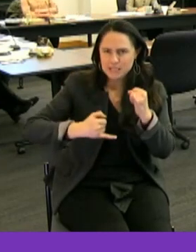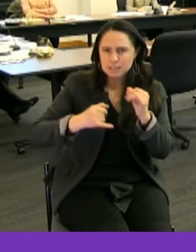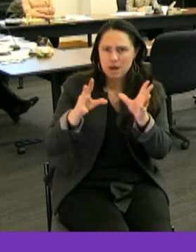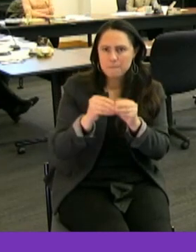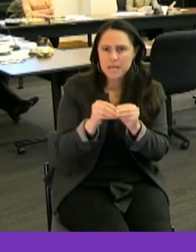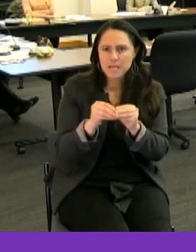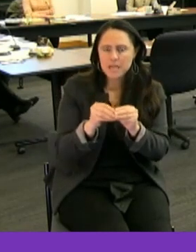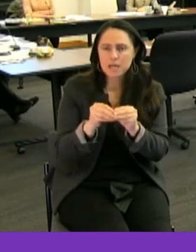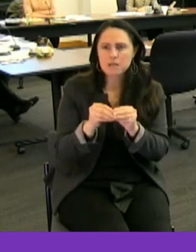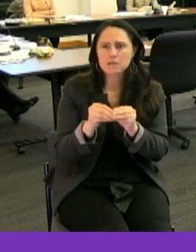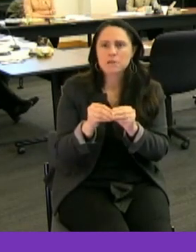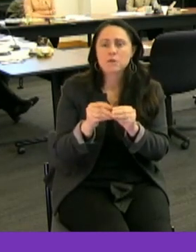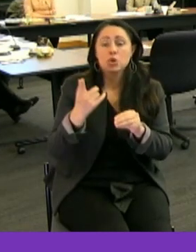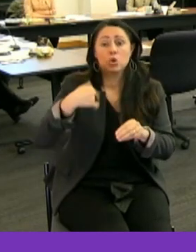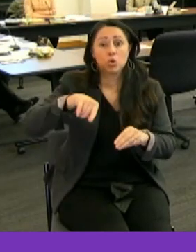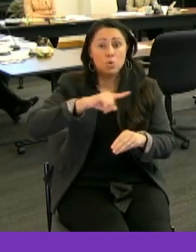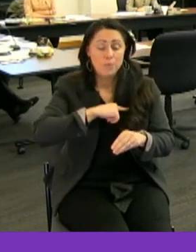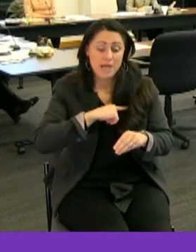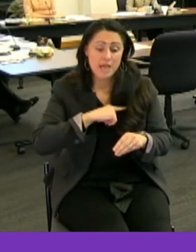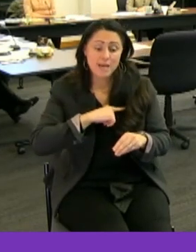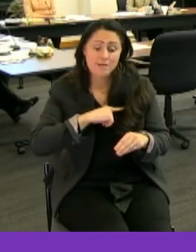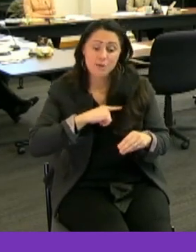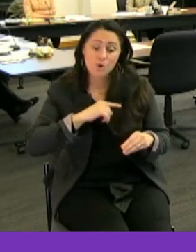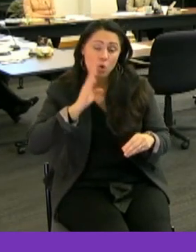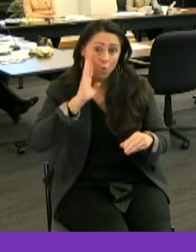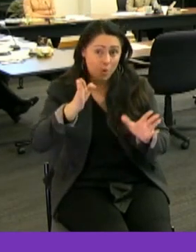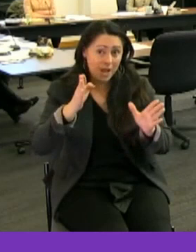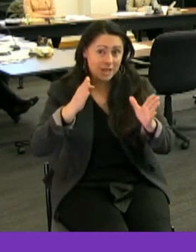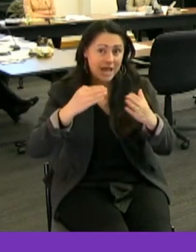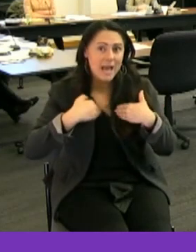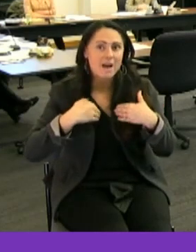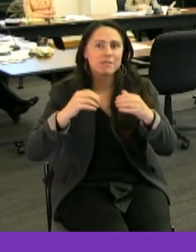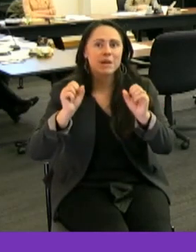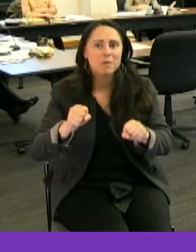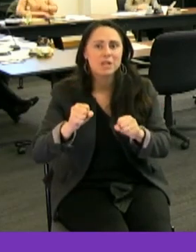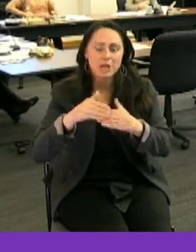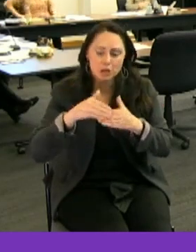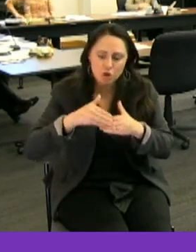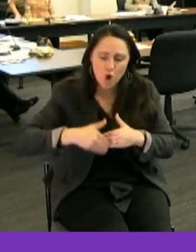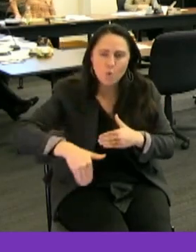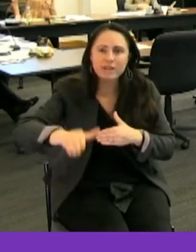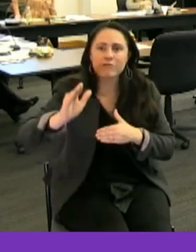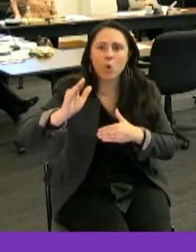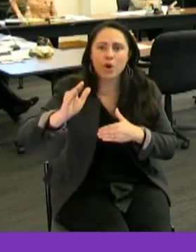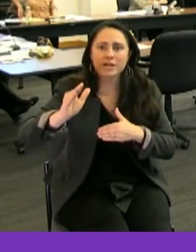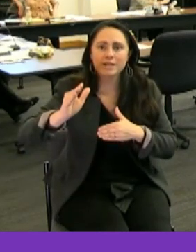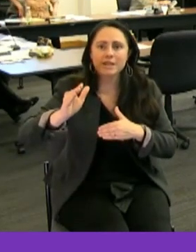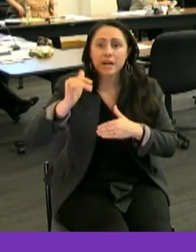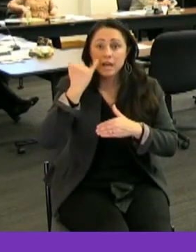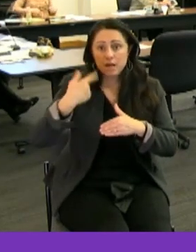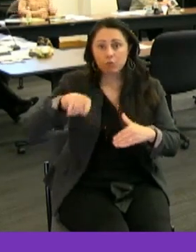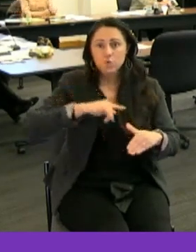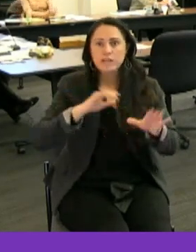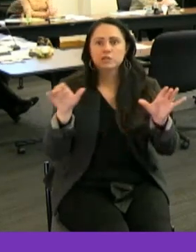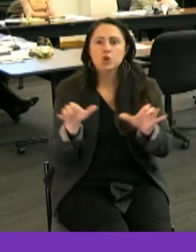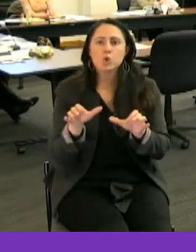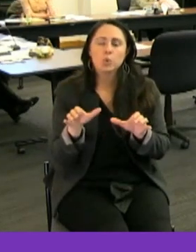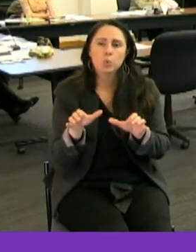meeting. We will have the ability going forward, if we